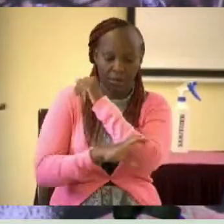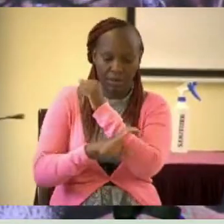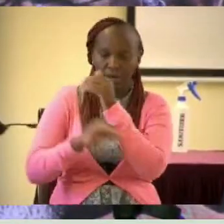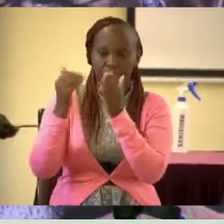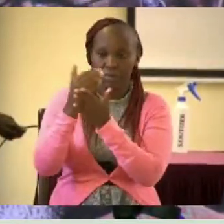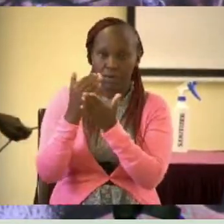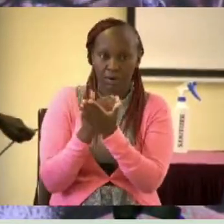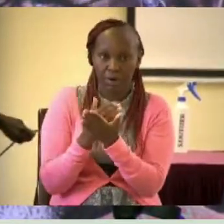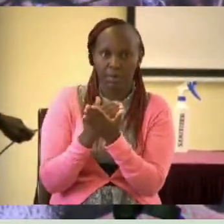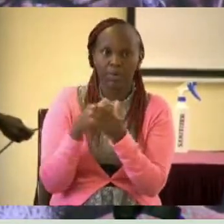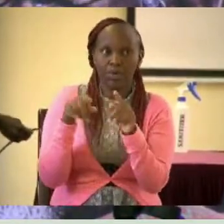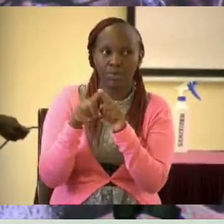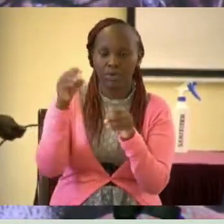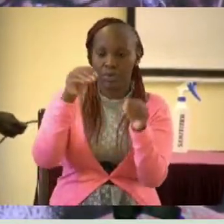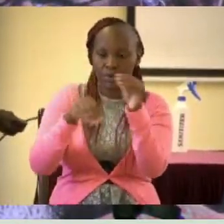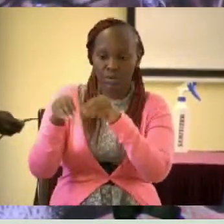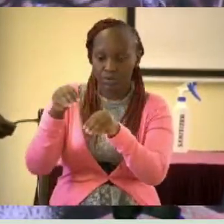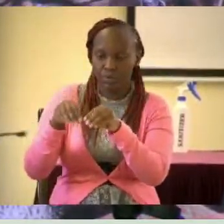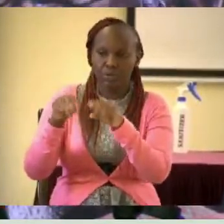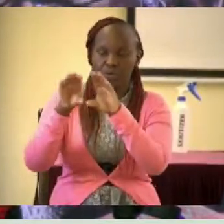to the global